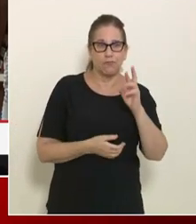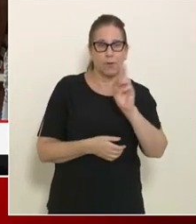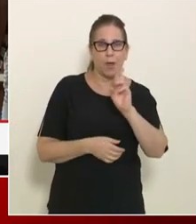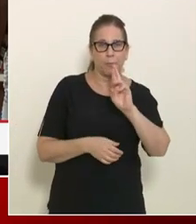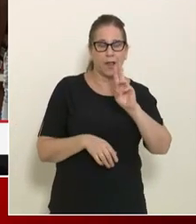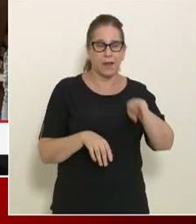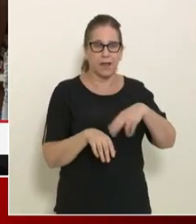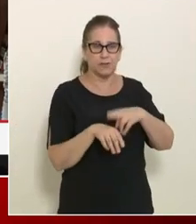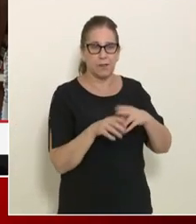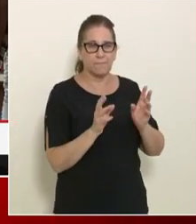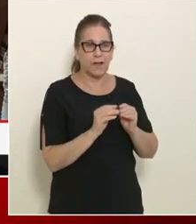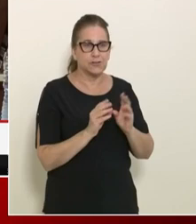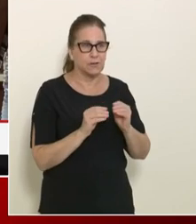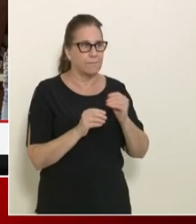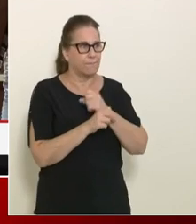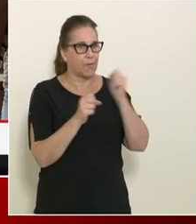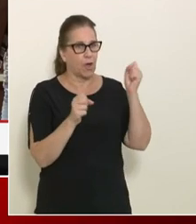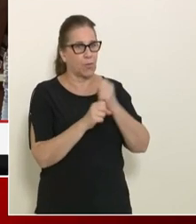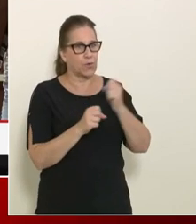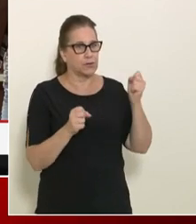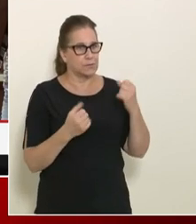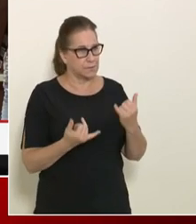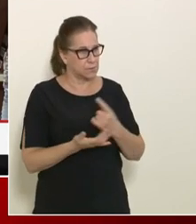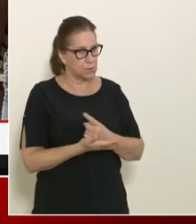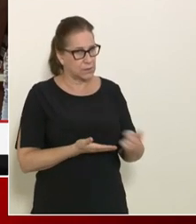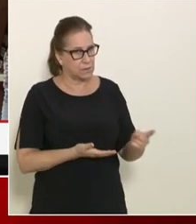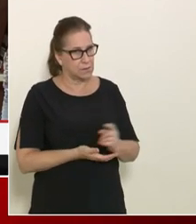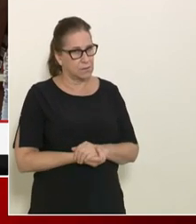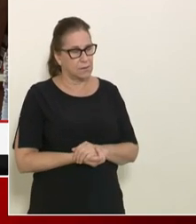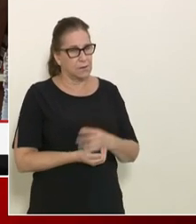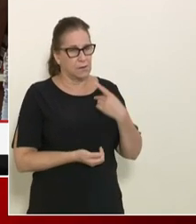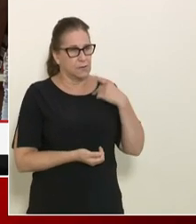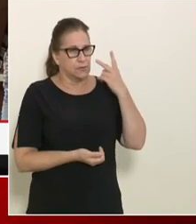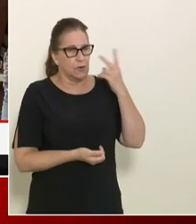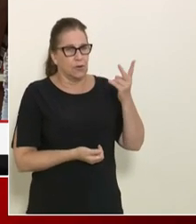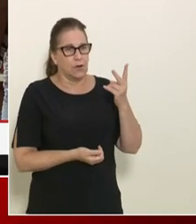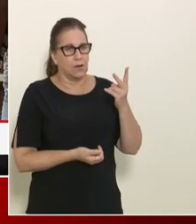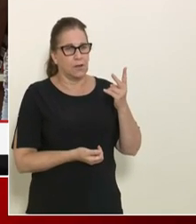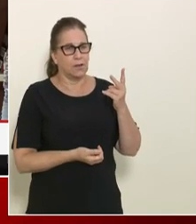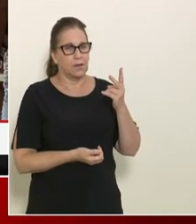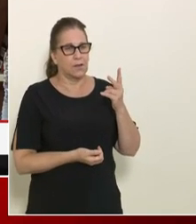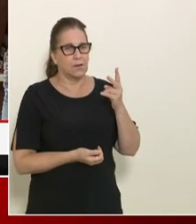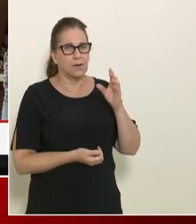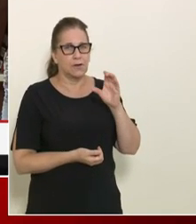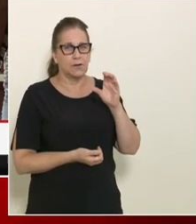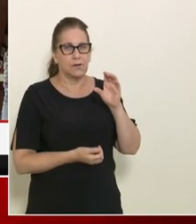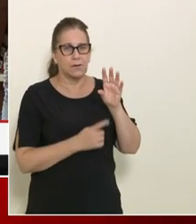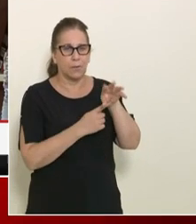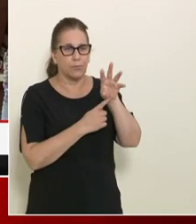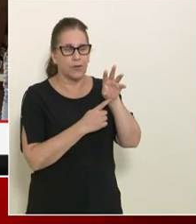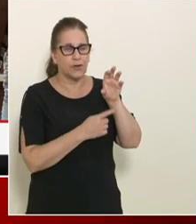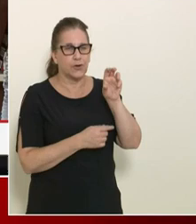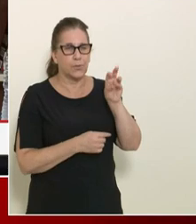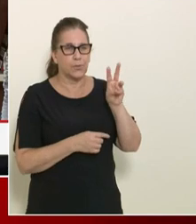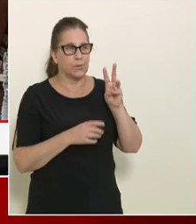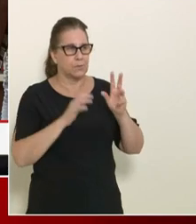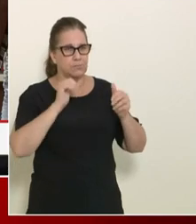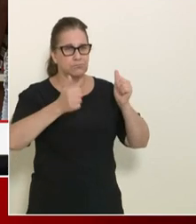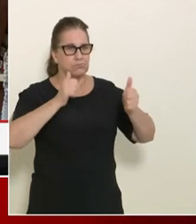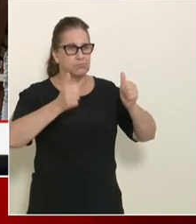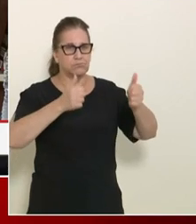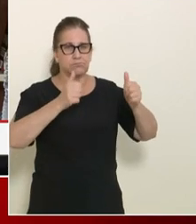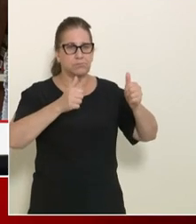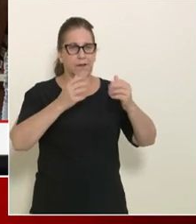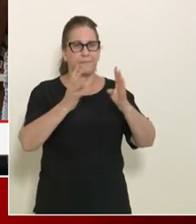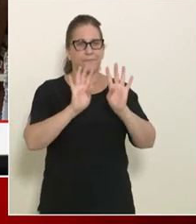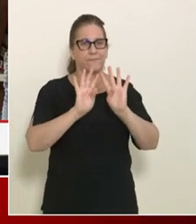Thursday. We had camera crews that noticed they were putting up 10-foot fences at 15th and Pennsylvania, I